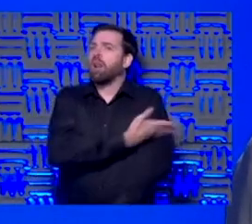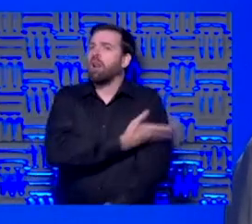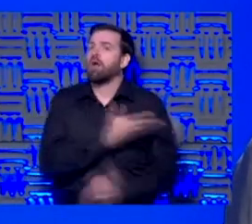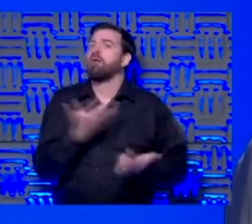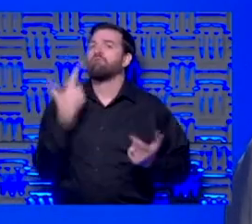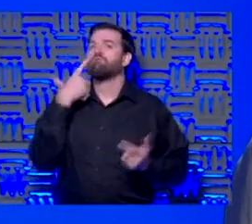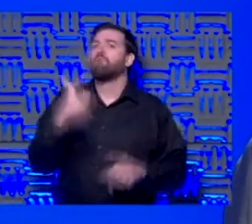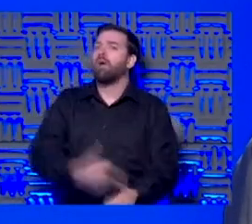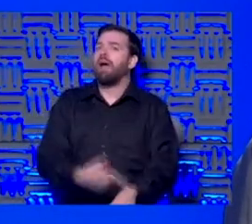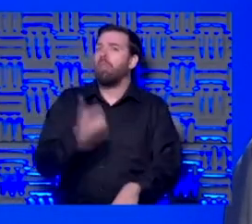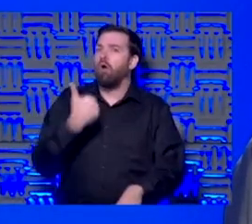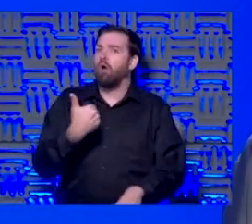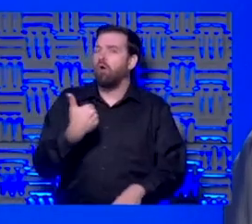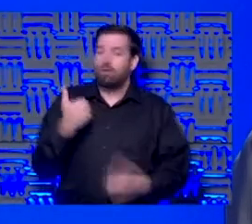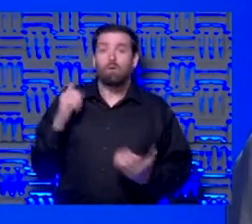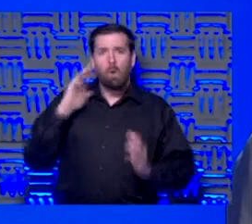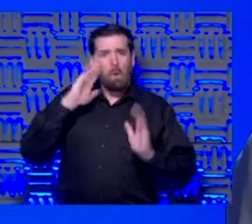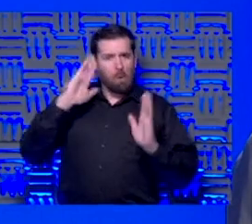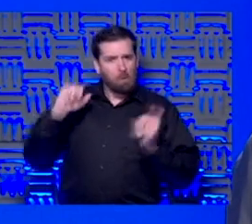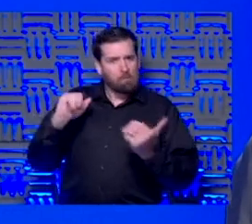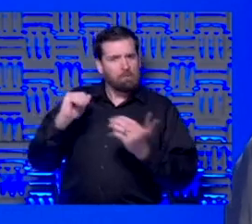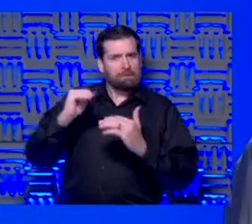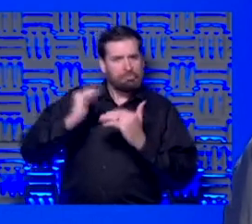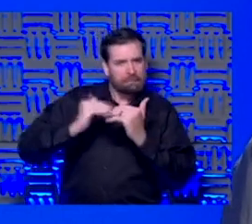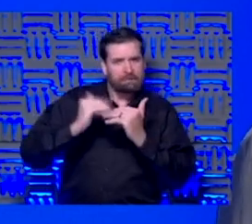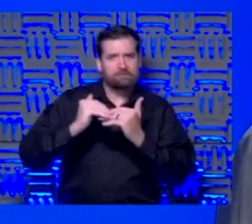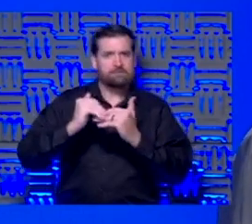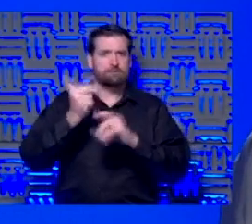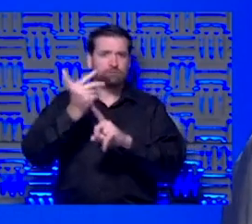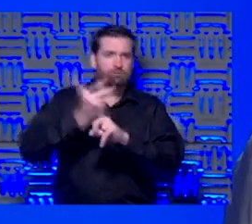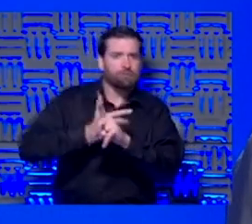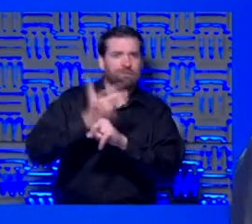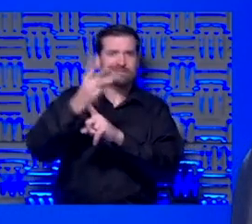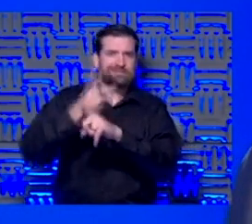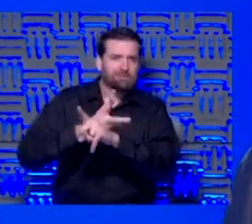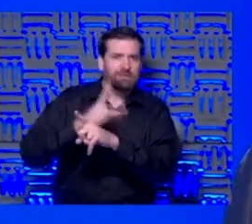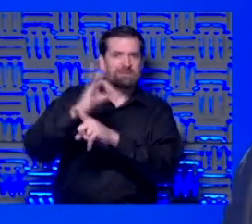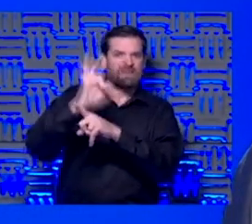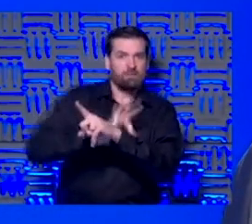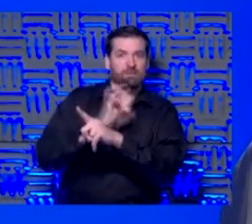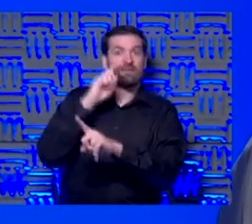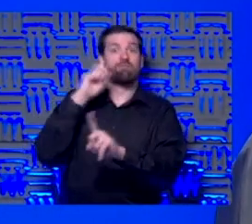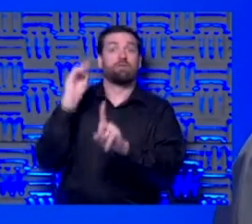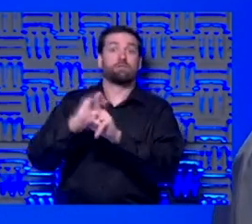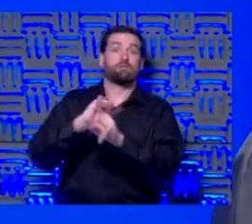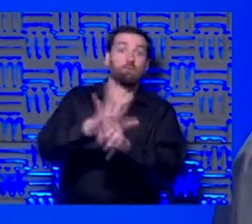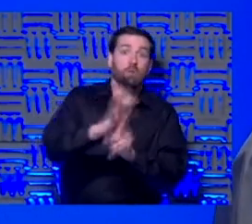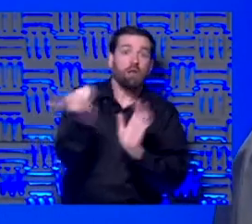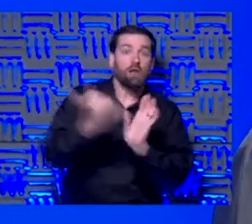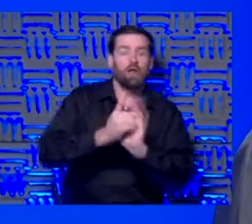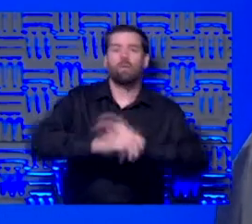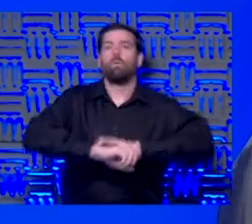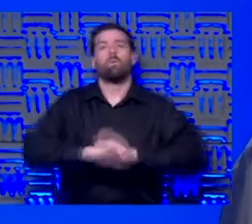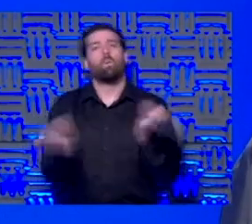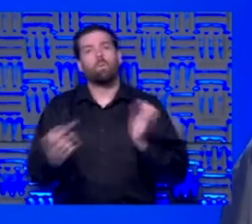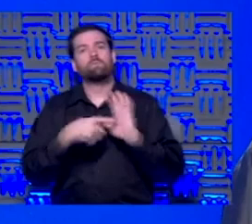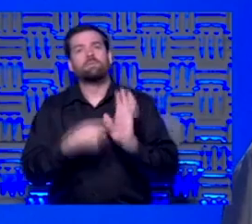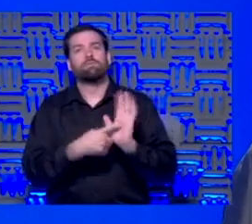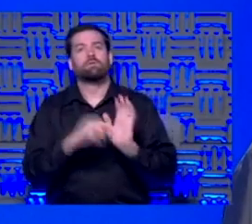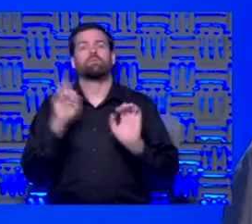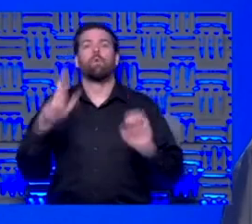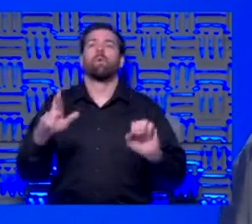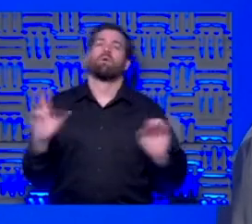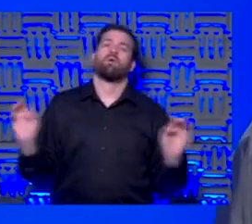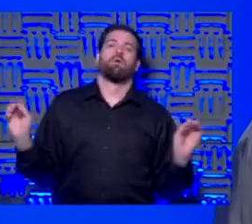think and hope that you would have some immunity at least 3, 6, 9 months. And if you get exposed to it again, you'll have either no symptoms or certainly much